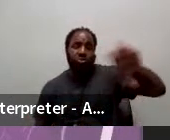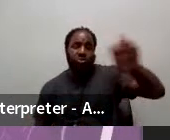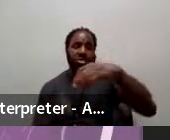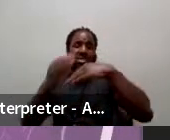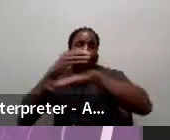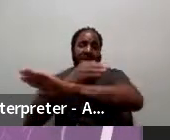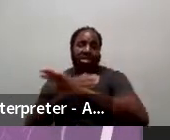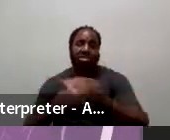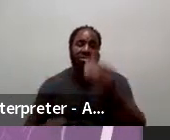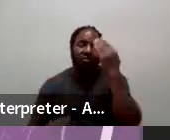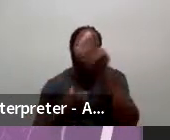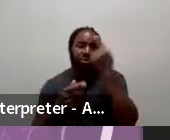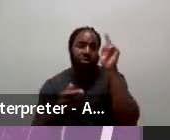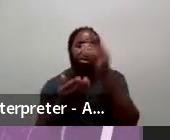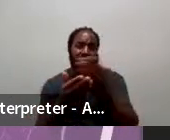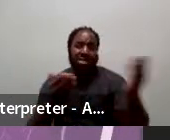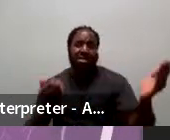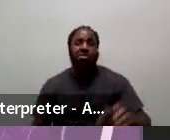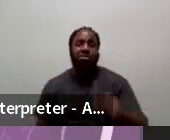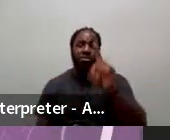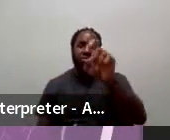Thanks.